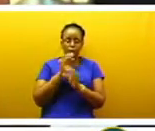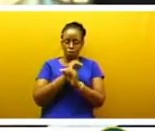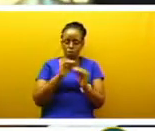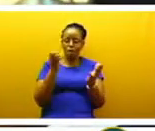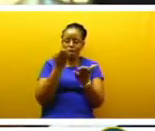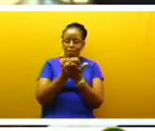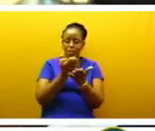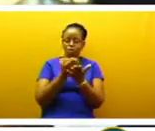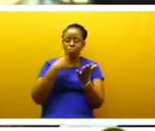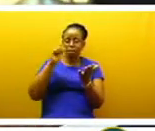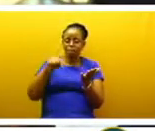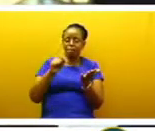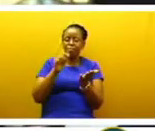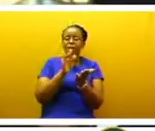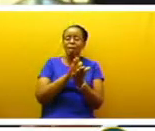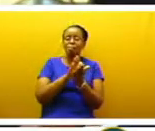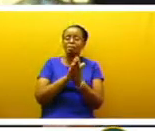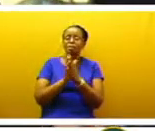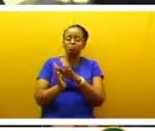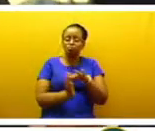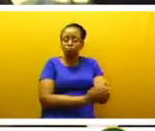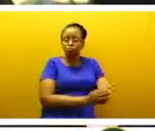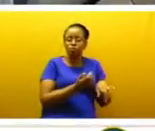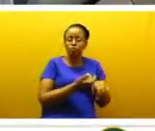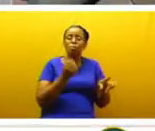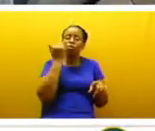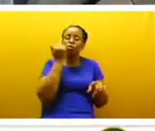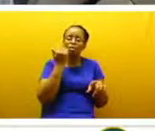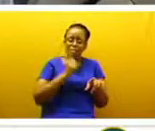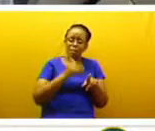should be kept away from the court in the search for truth.